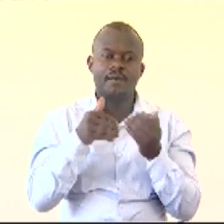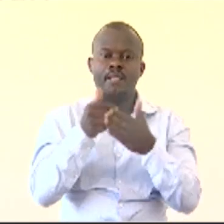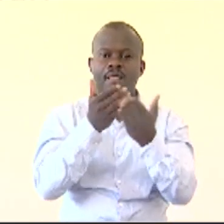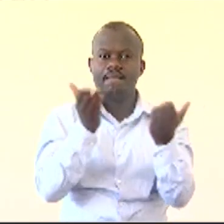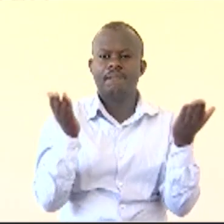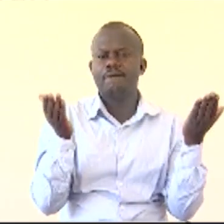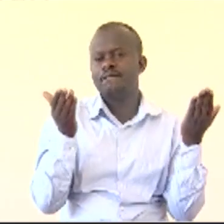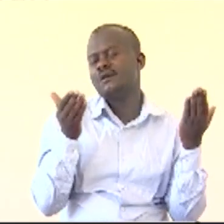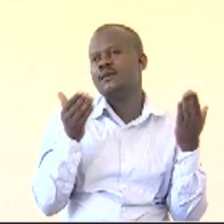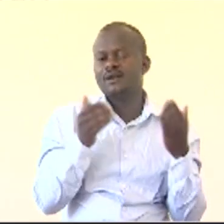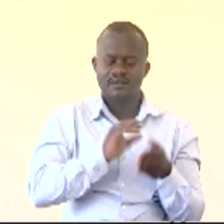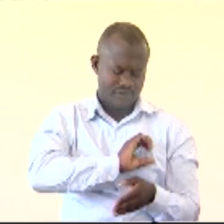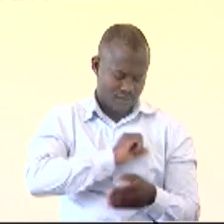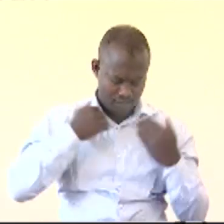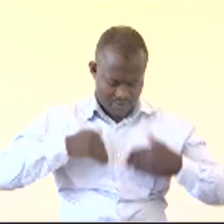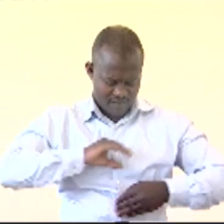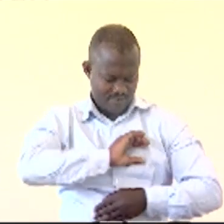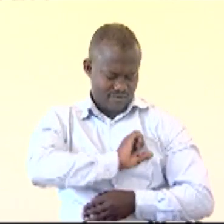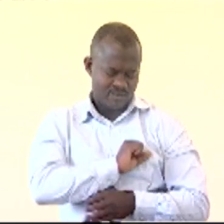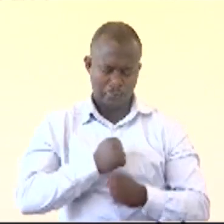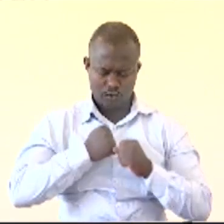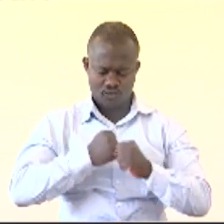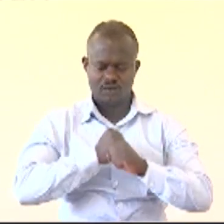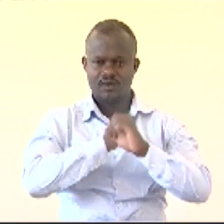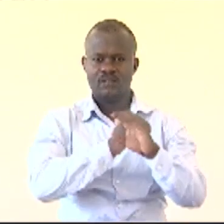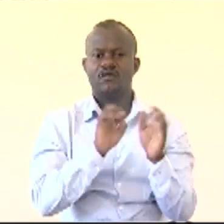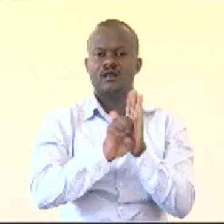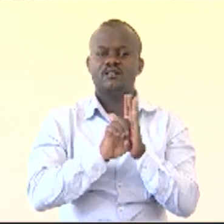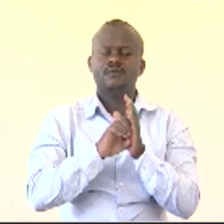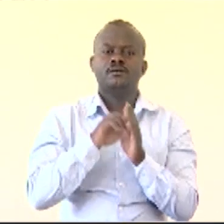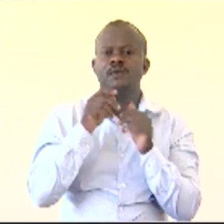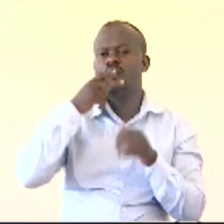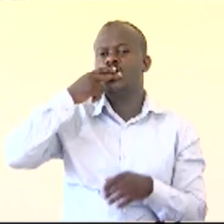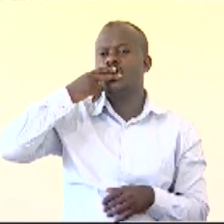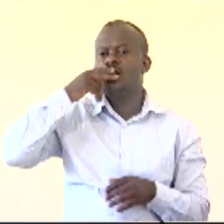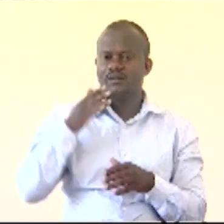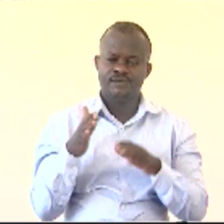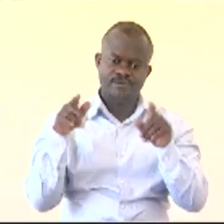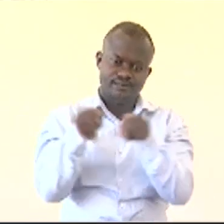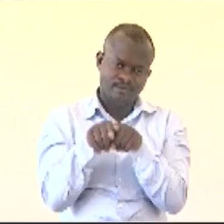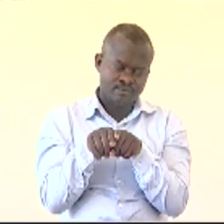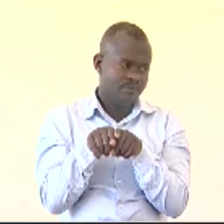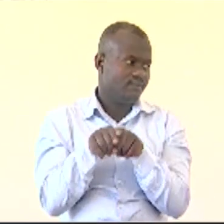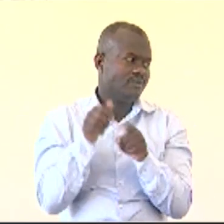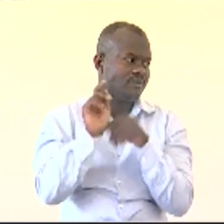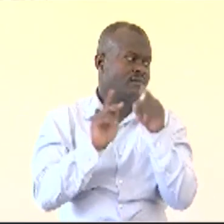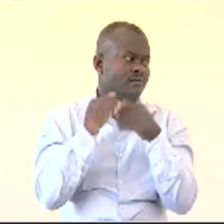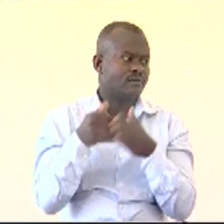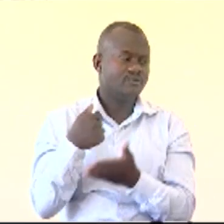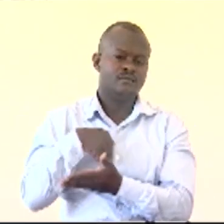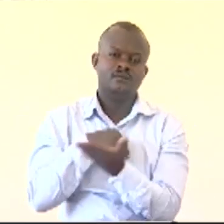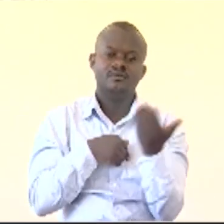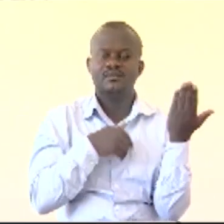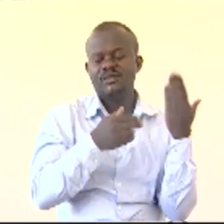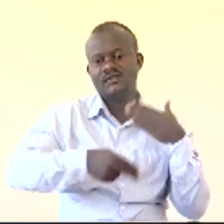diabetic patients. We talk about people who are smokers, and even these people have a high